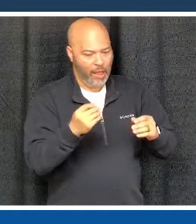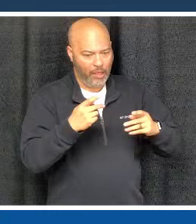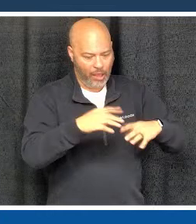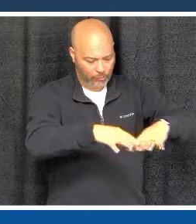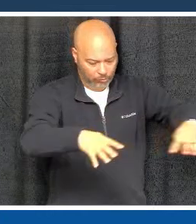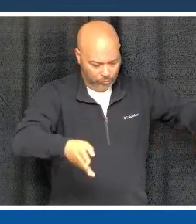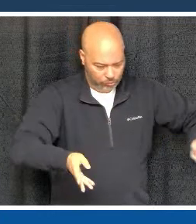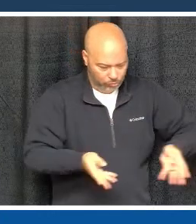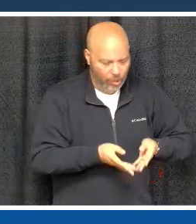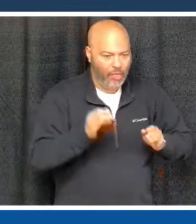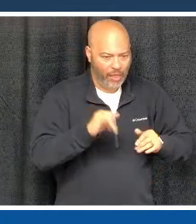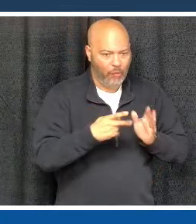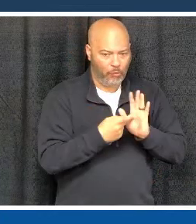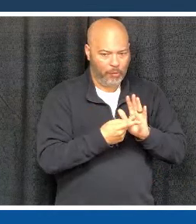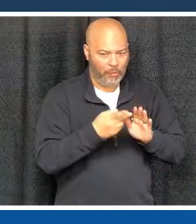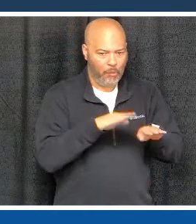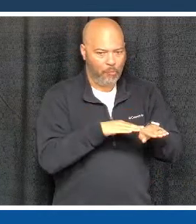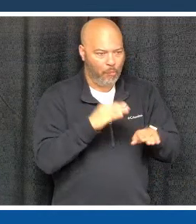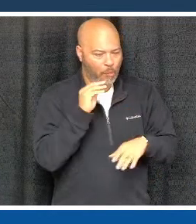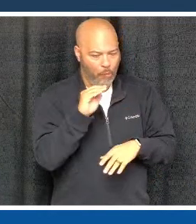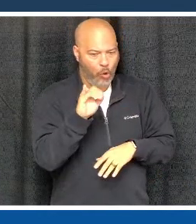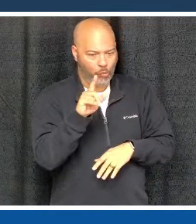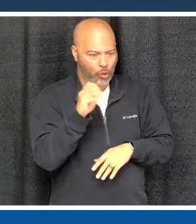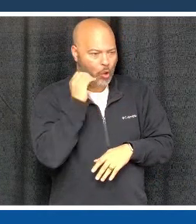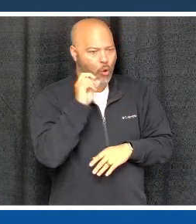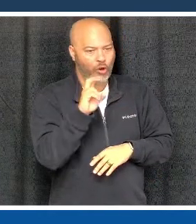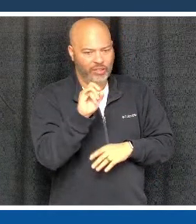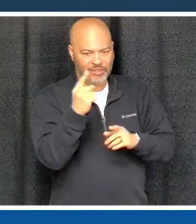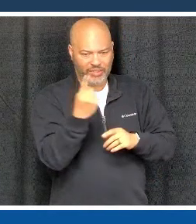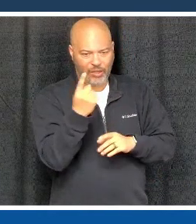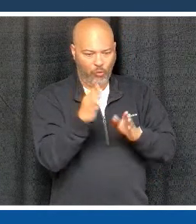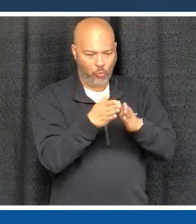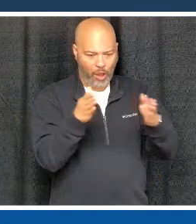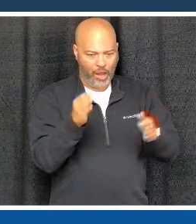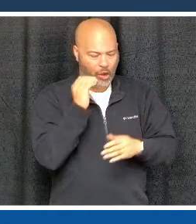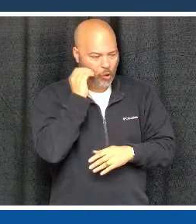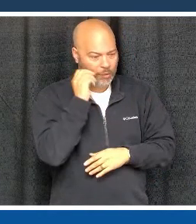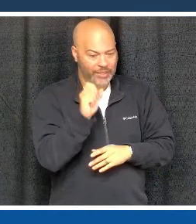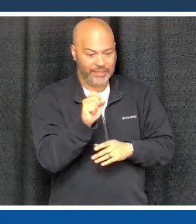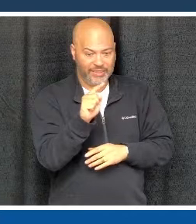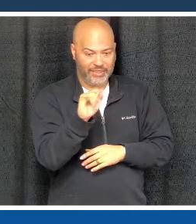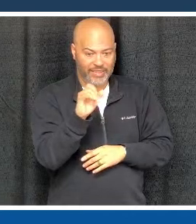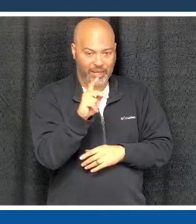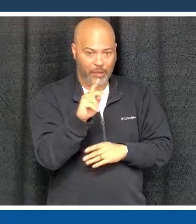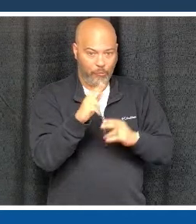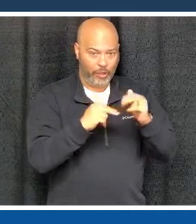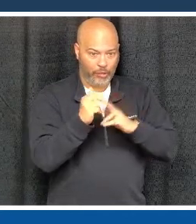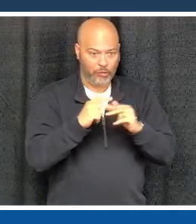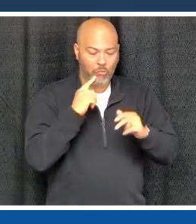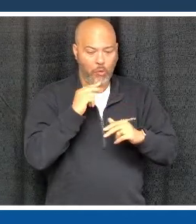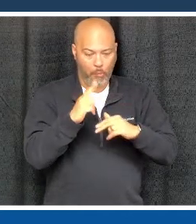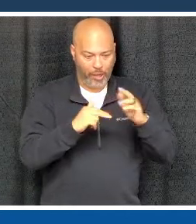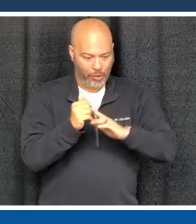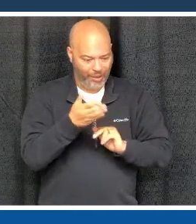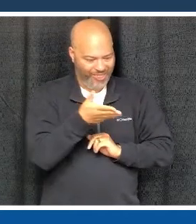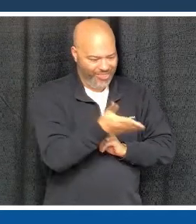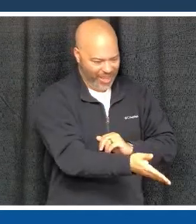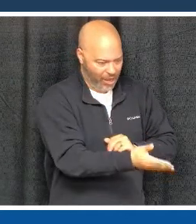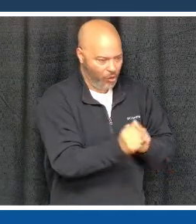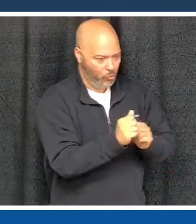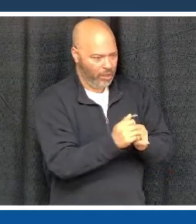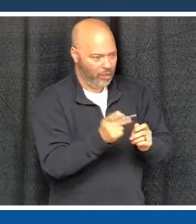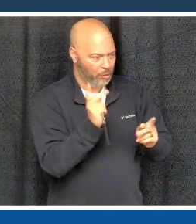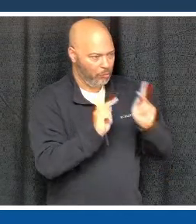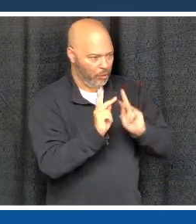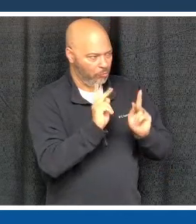it. That's what we mean by a mobile home or a single wide. Stick built would be built on site with